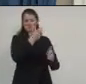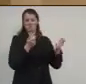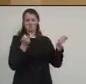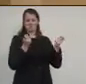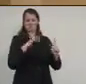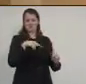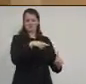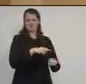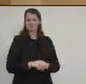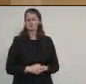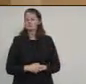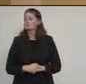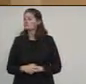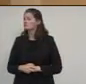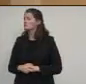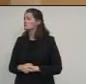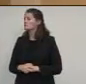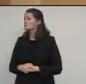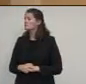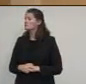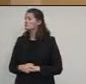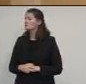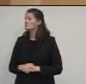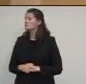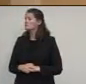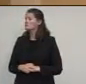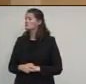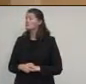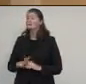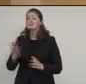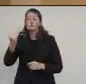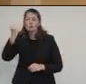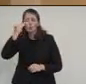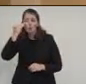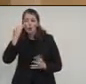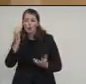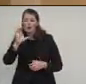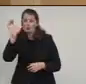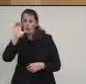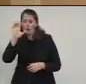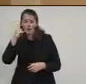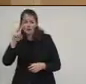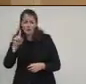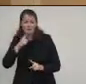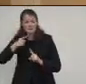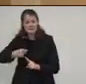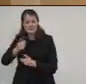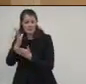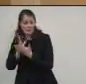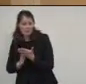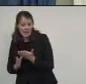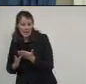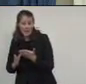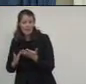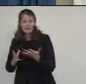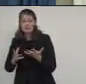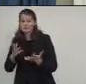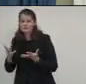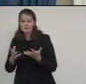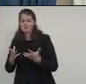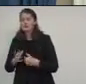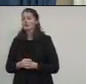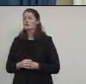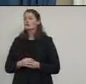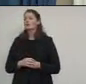practice the same policies we've had in place as it relates to social distancing and hygiene and whatnot moving forward, and it'll depend on what kind of plan they come up with.